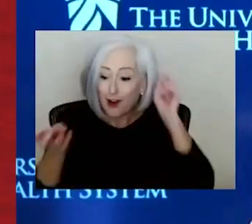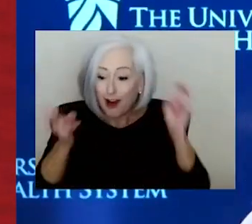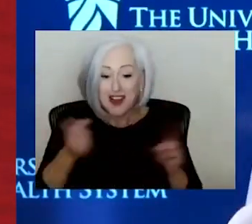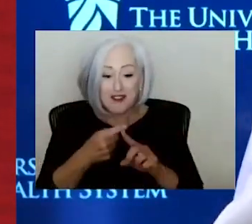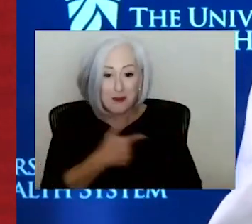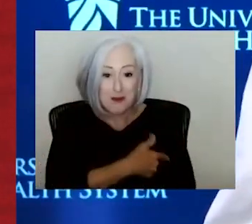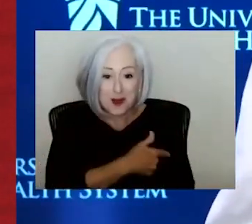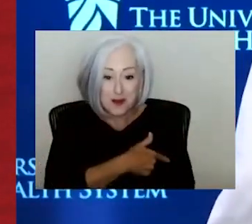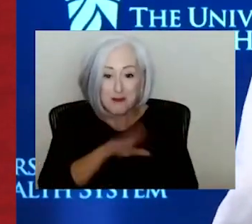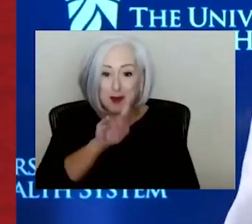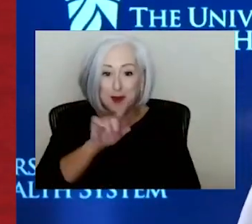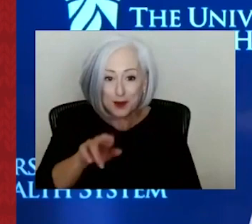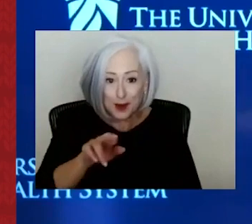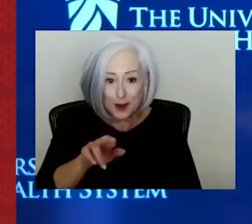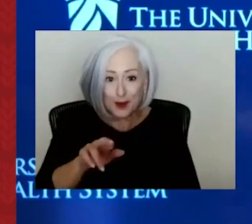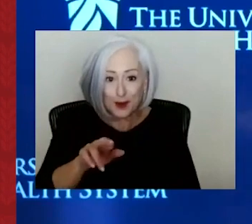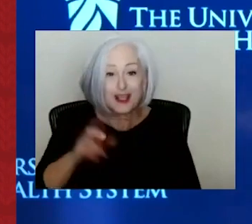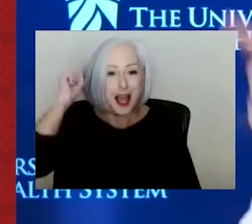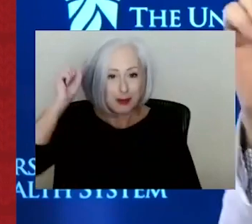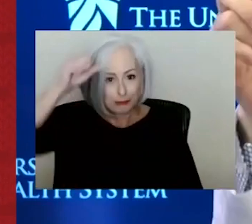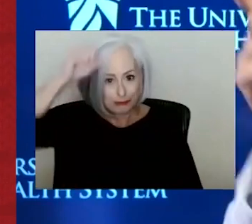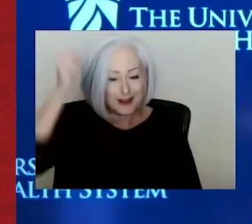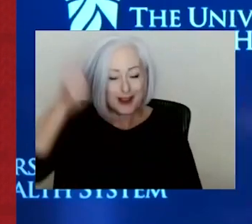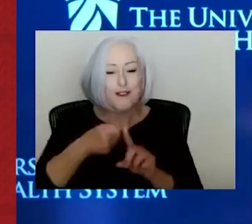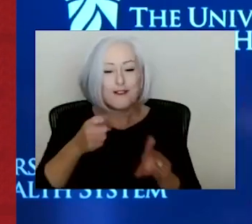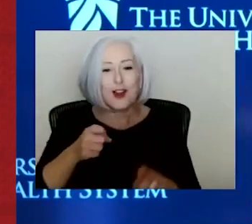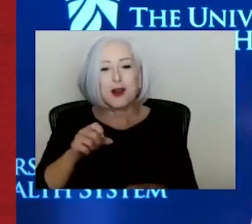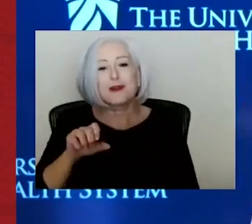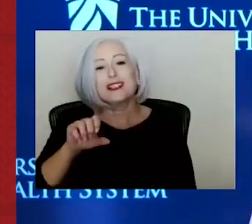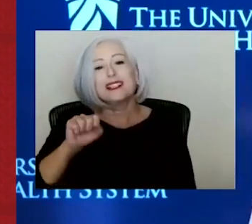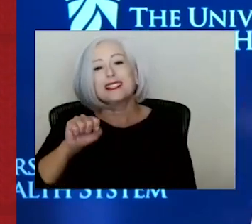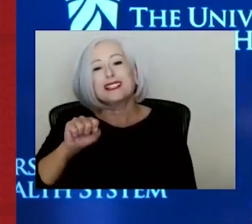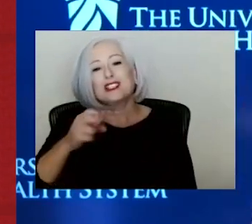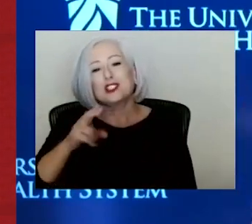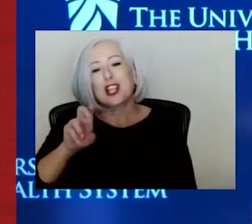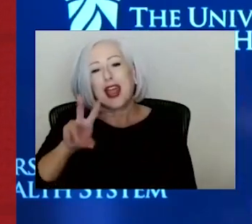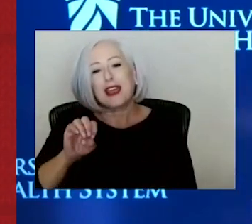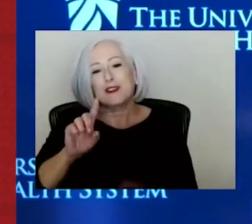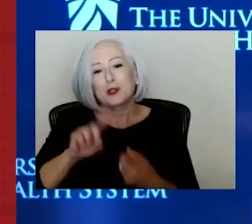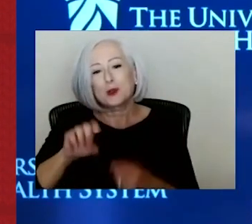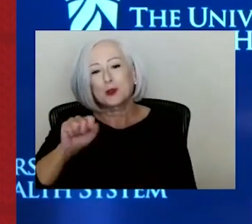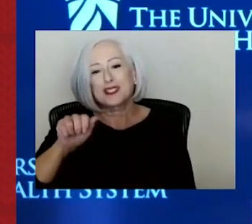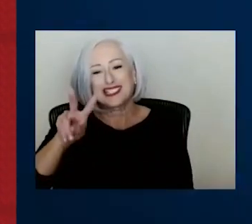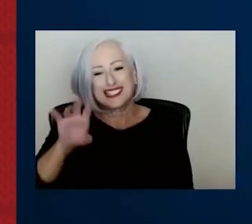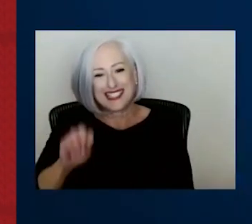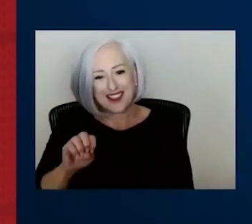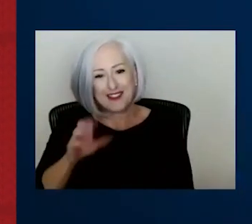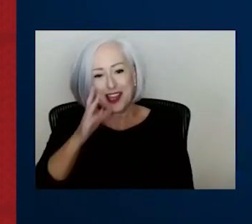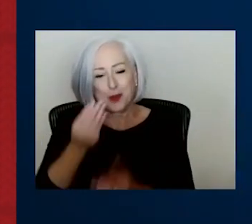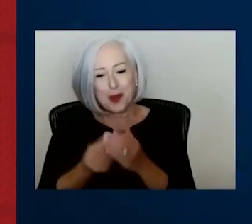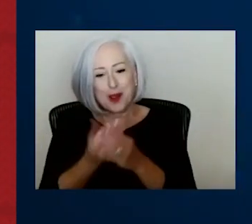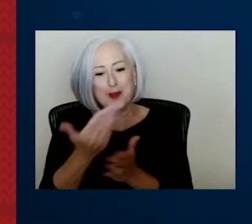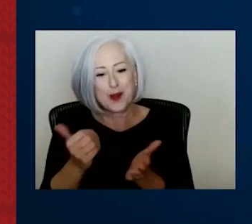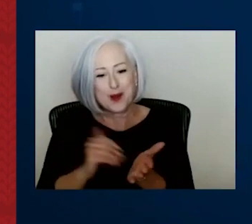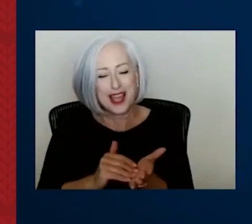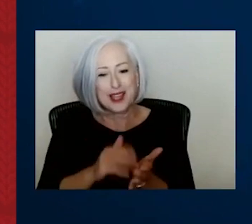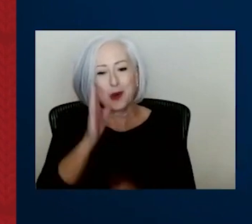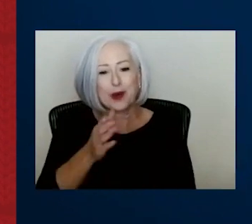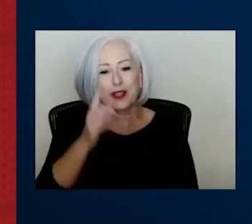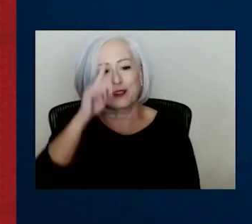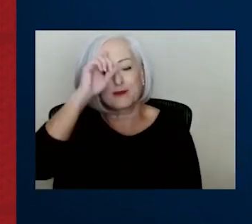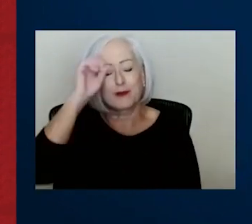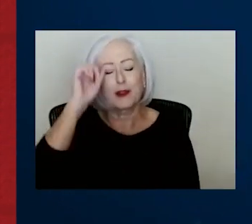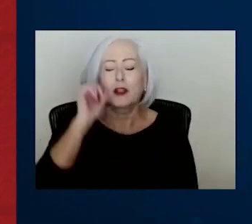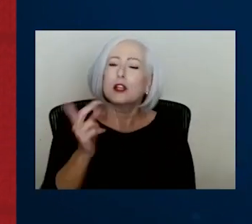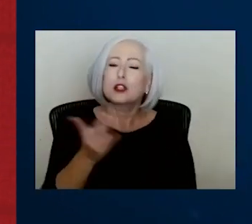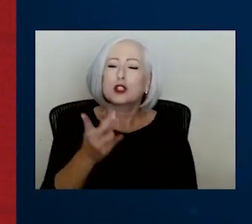shave to save, so it's going to come back someday. But for right now, Phil Johnson's my twin. All right. Do you think we're headed back to the same kind of COVID numbers we